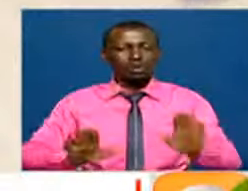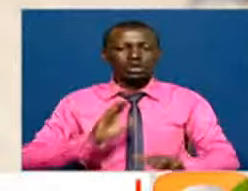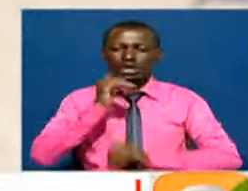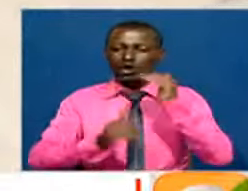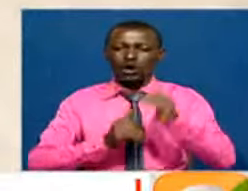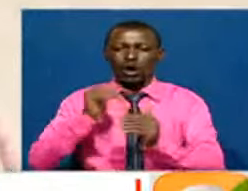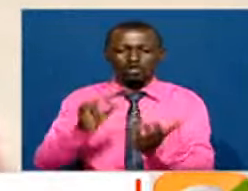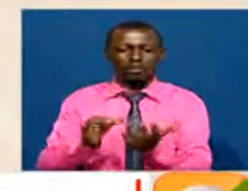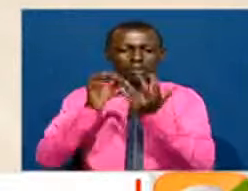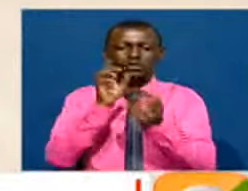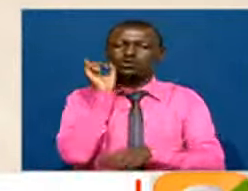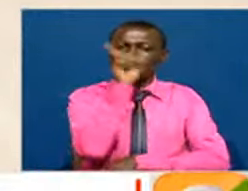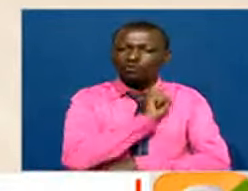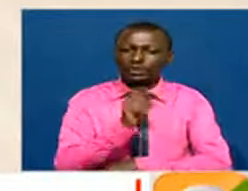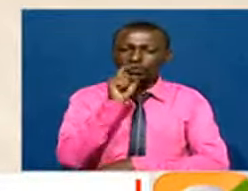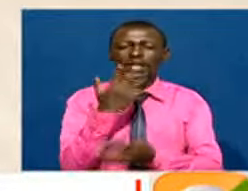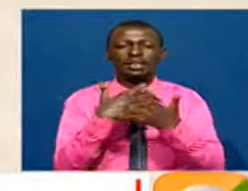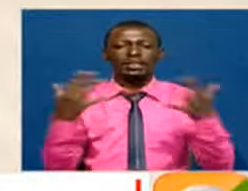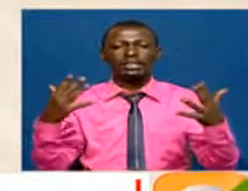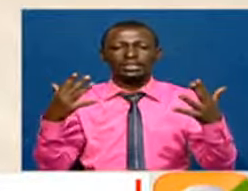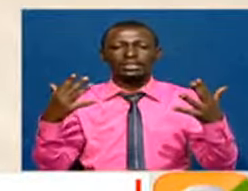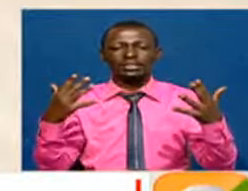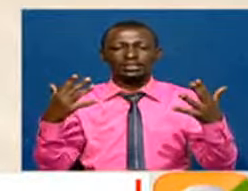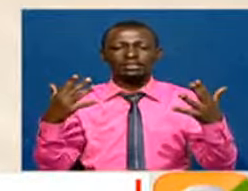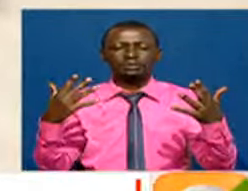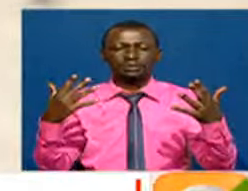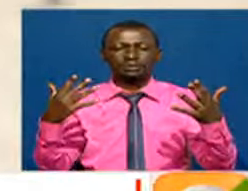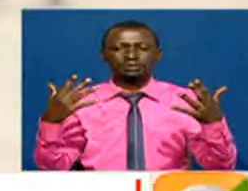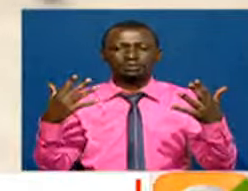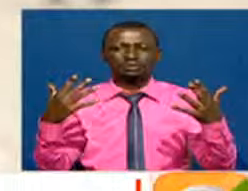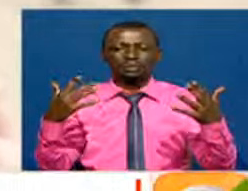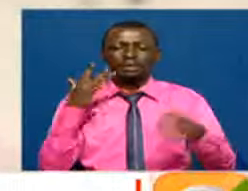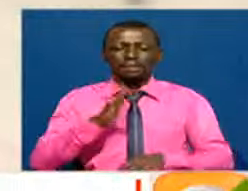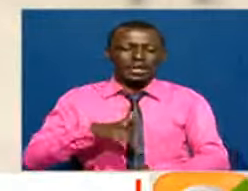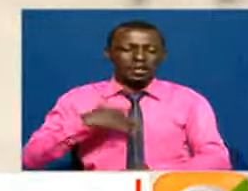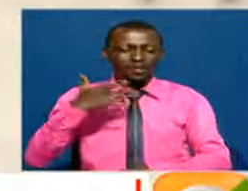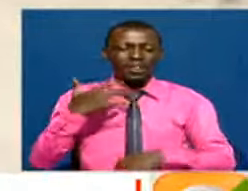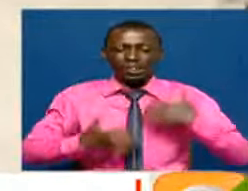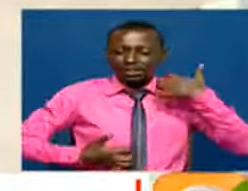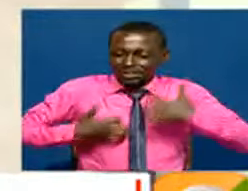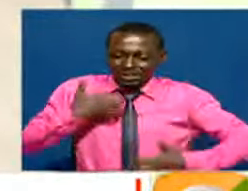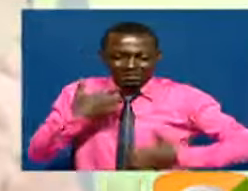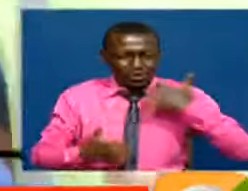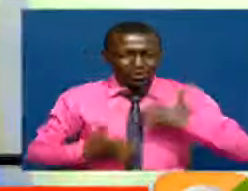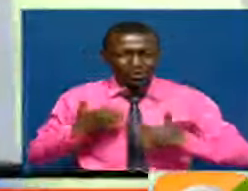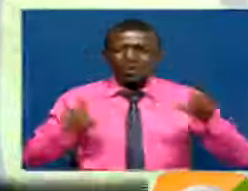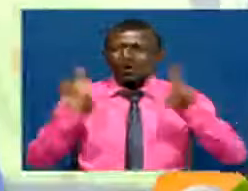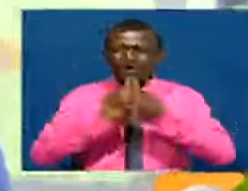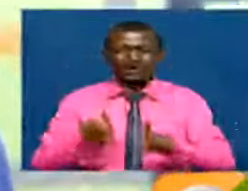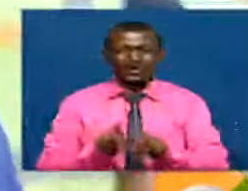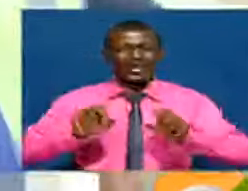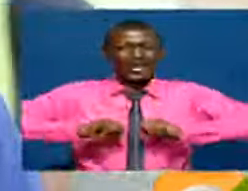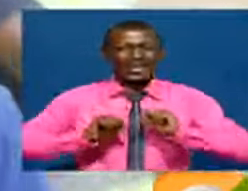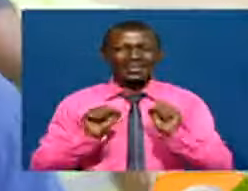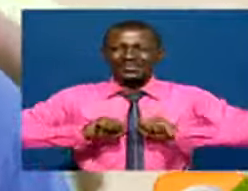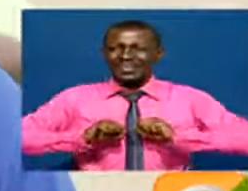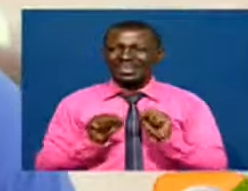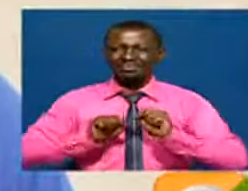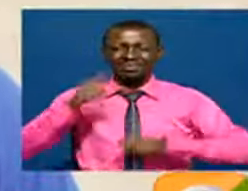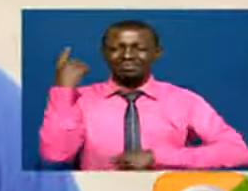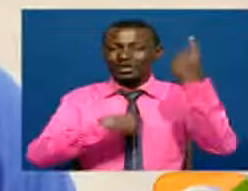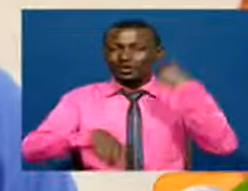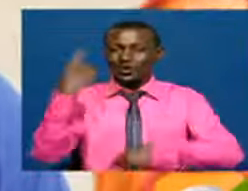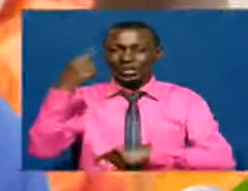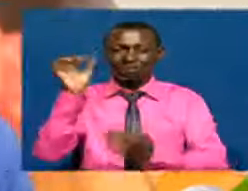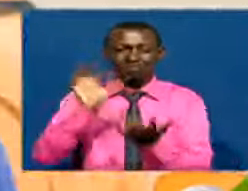event is one thing and extremely, extremely emotional. Super happy about that. But then to win it is, it's